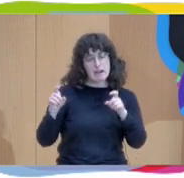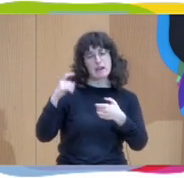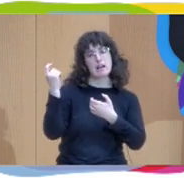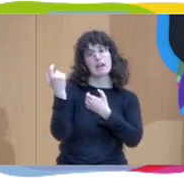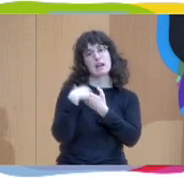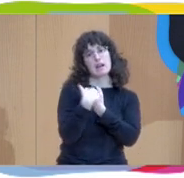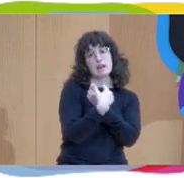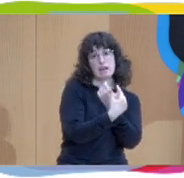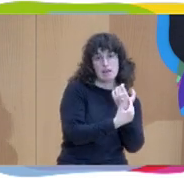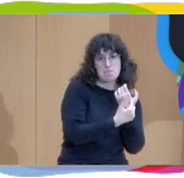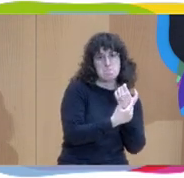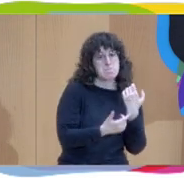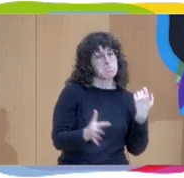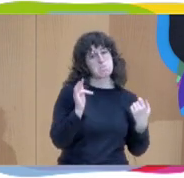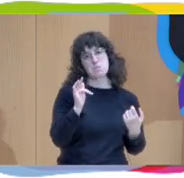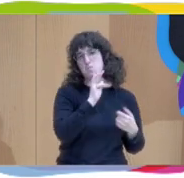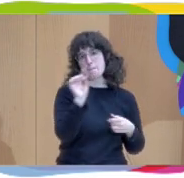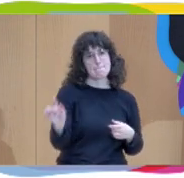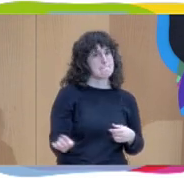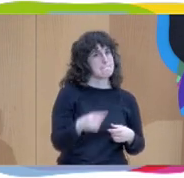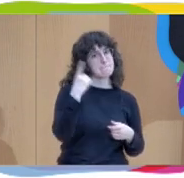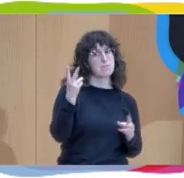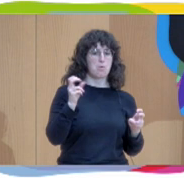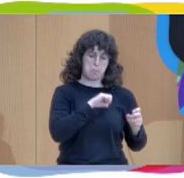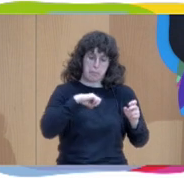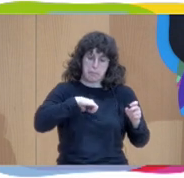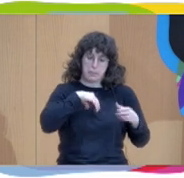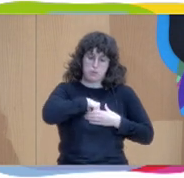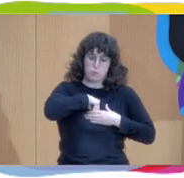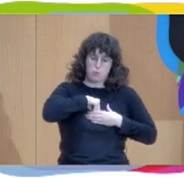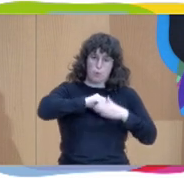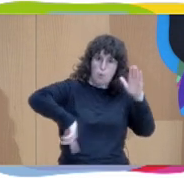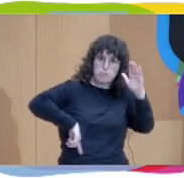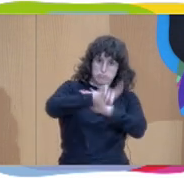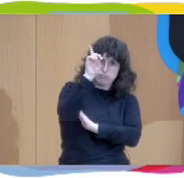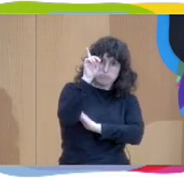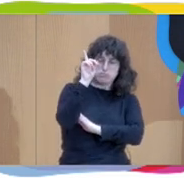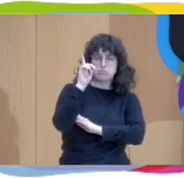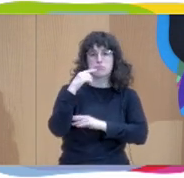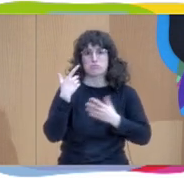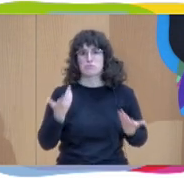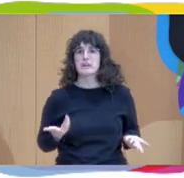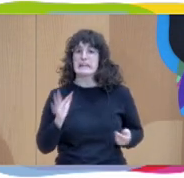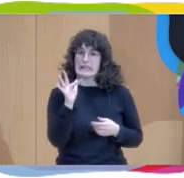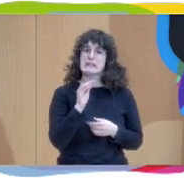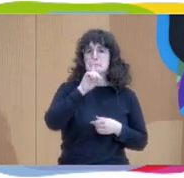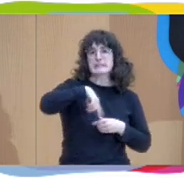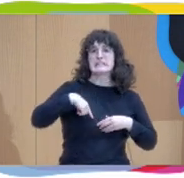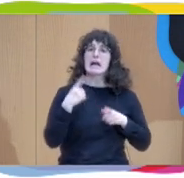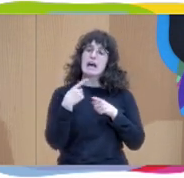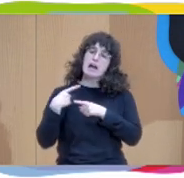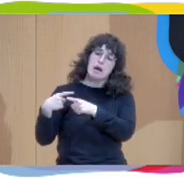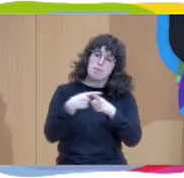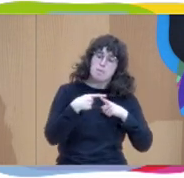inner growth and learning together with others. The training course helped the